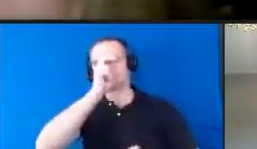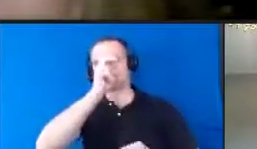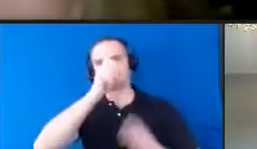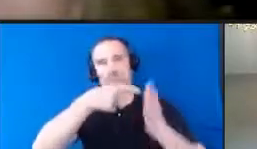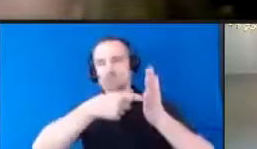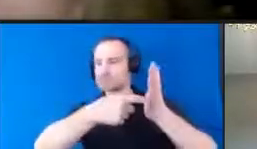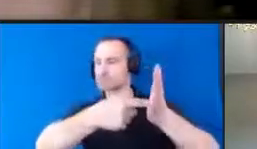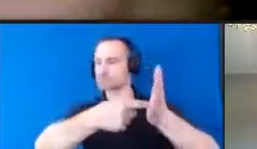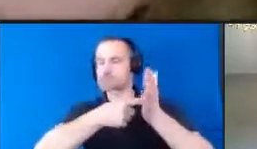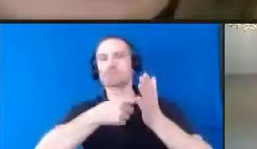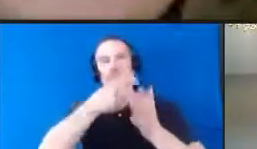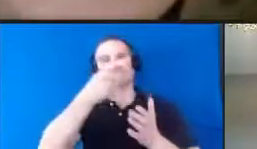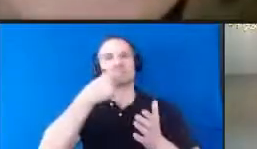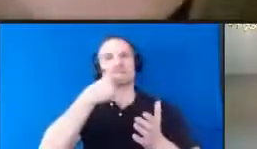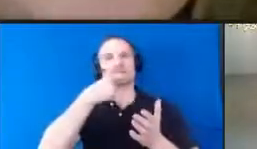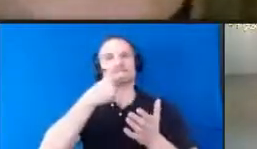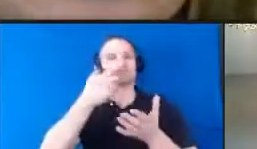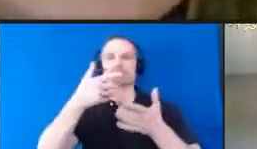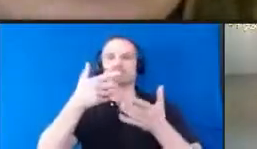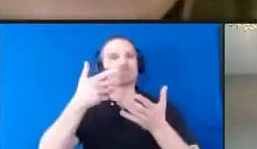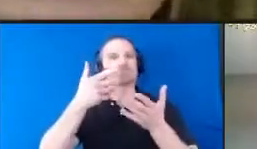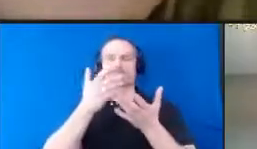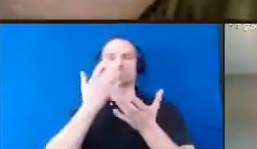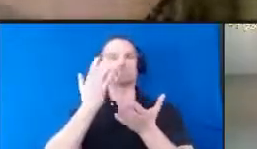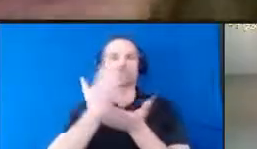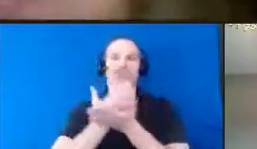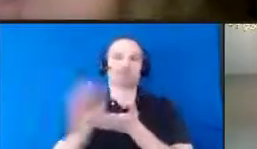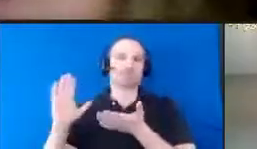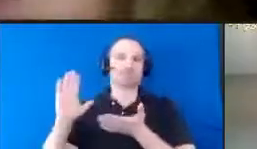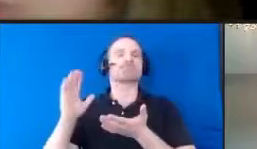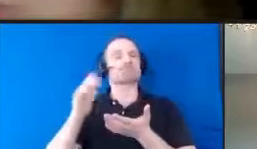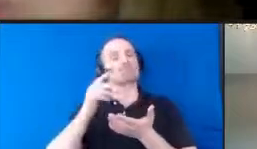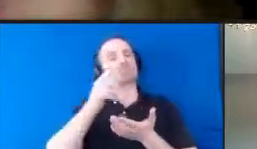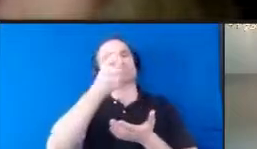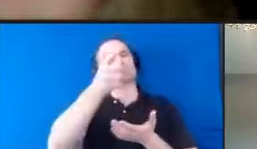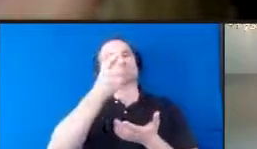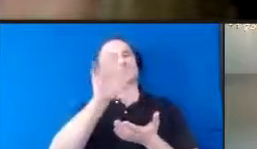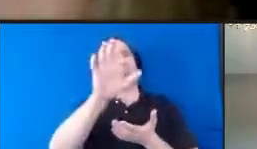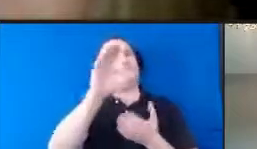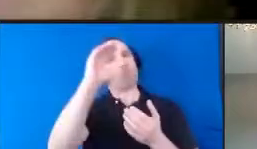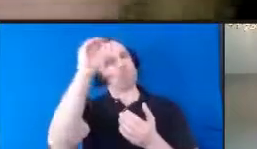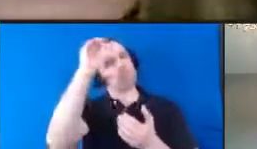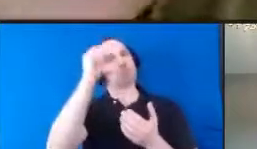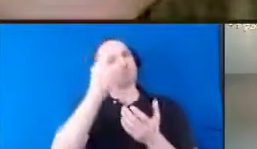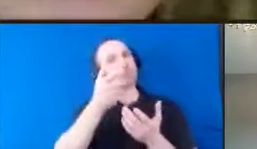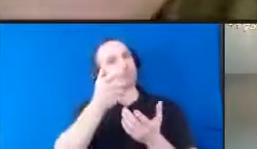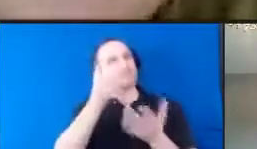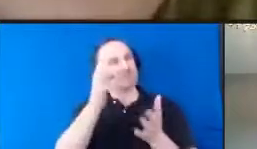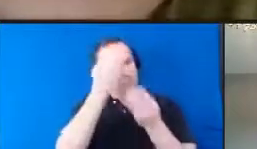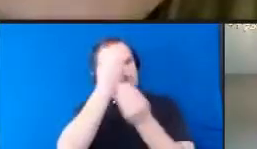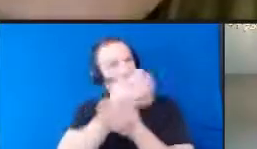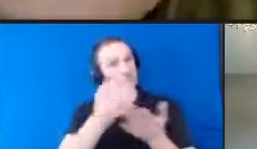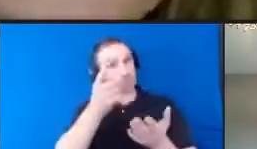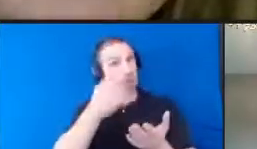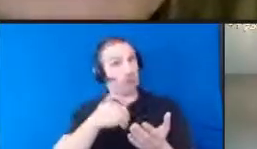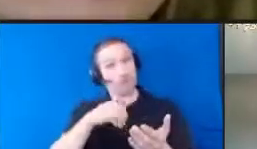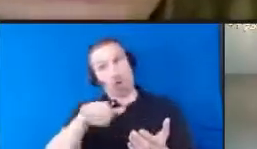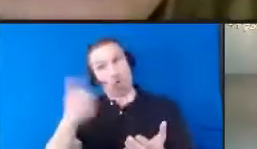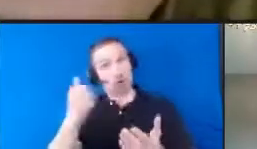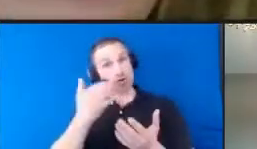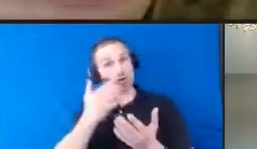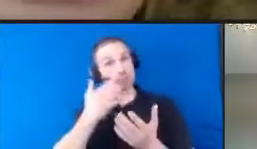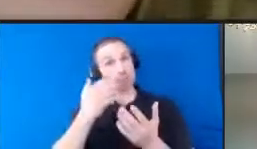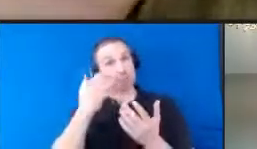you and you shared your thoughts on it. Do you have any additional thoughts, and what should we expect here